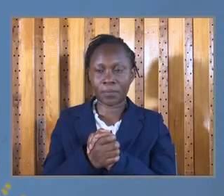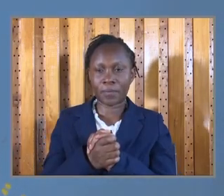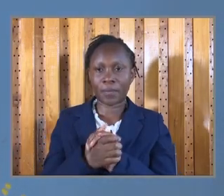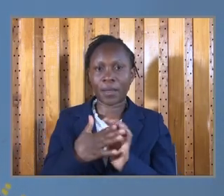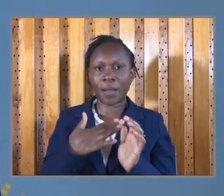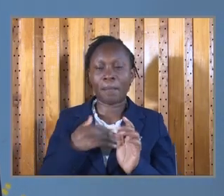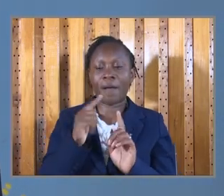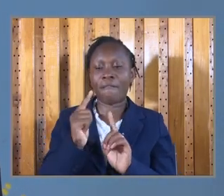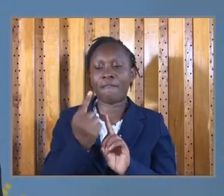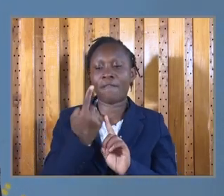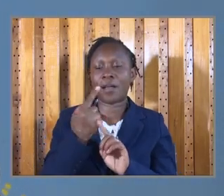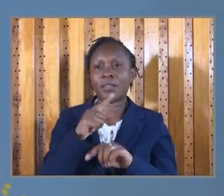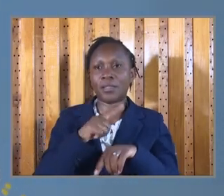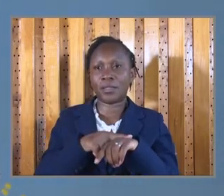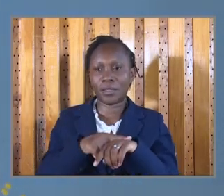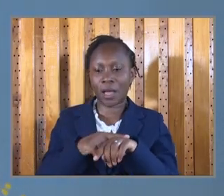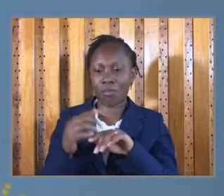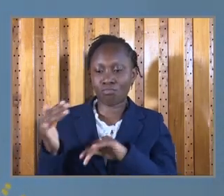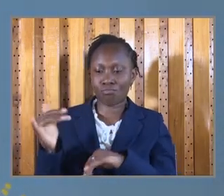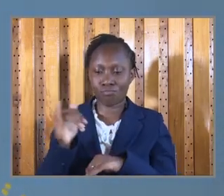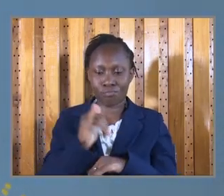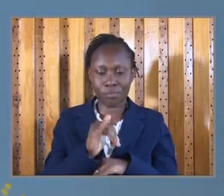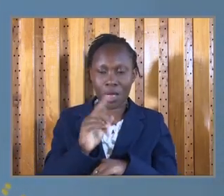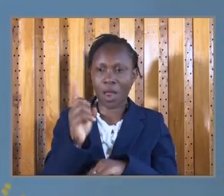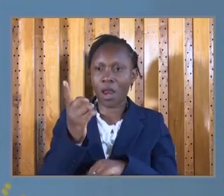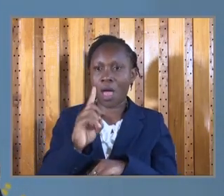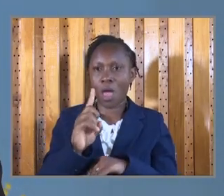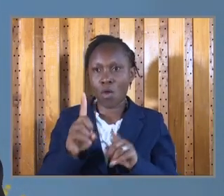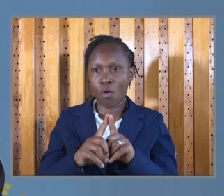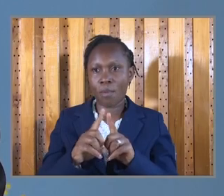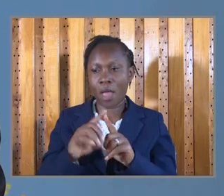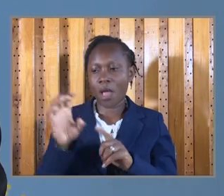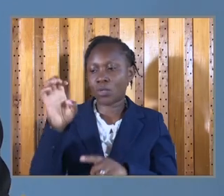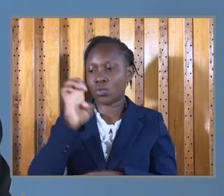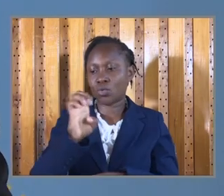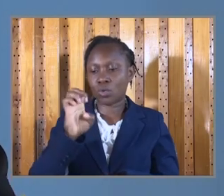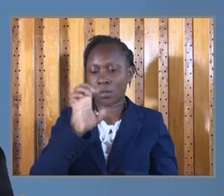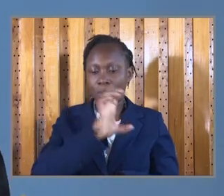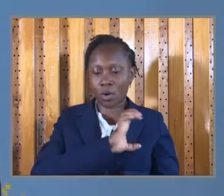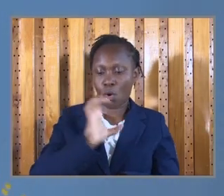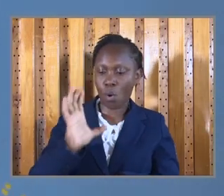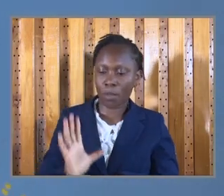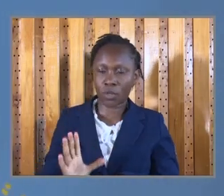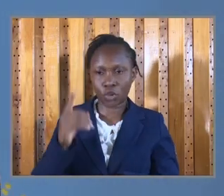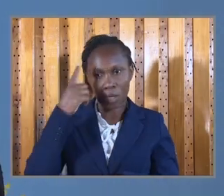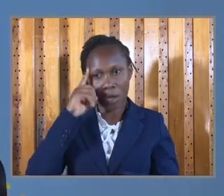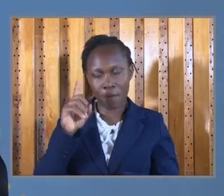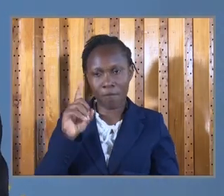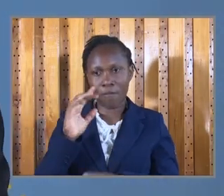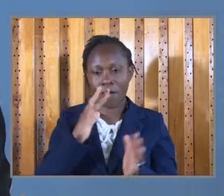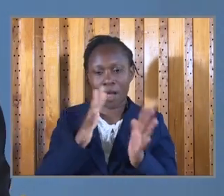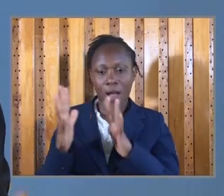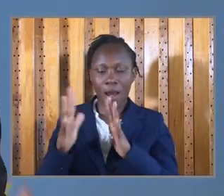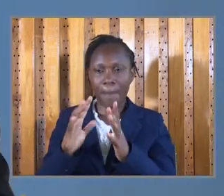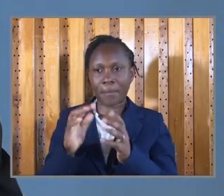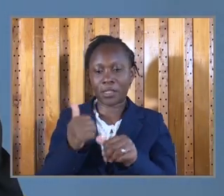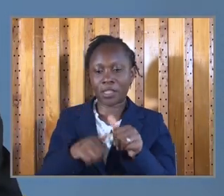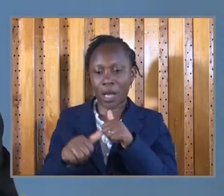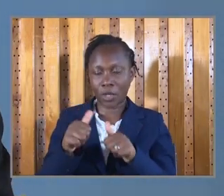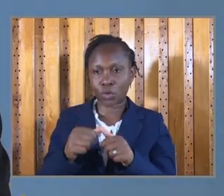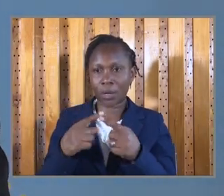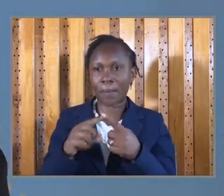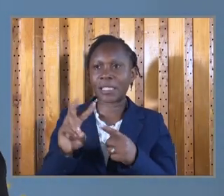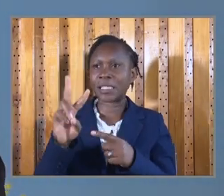first time in Nairobi as a European Commissioner for Climate Action, but it is my second visit to Kenya this